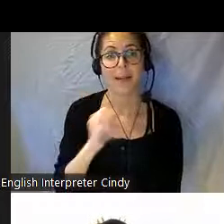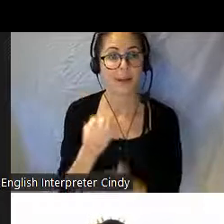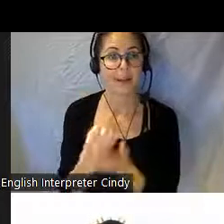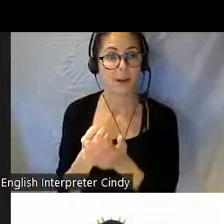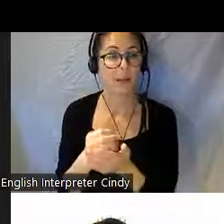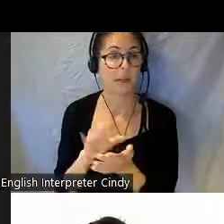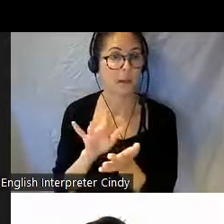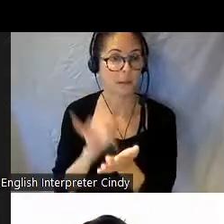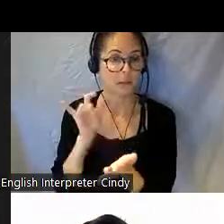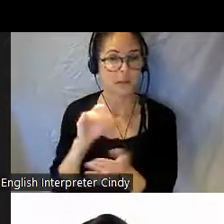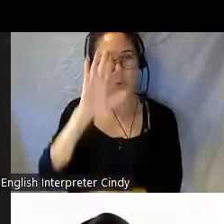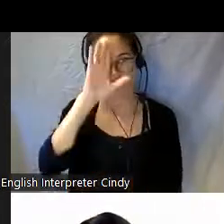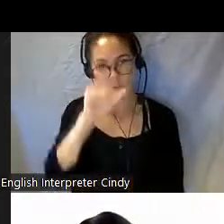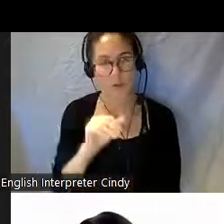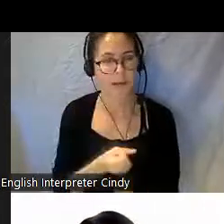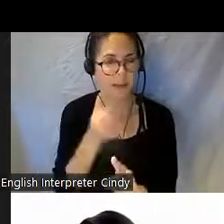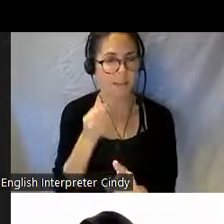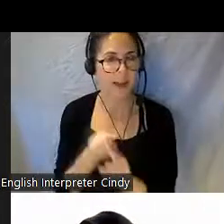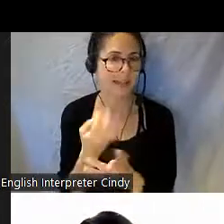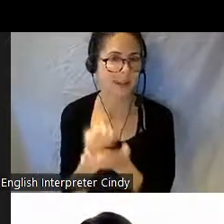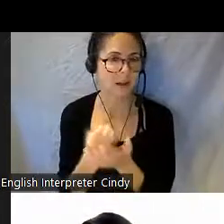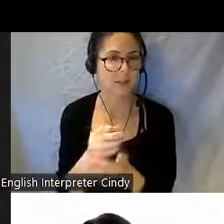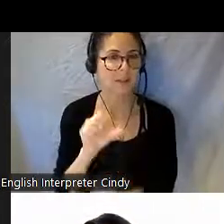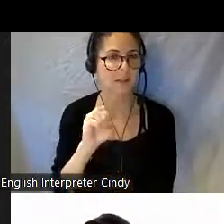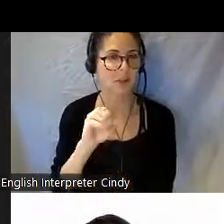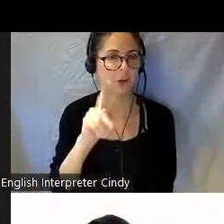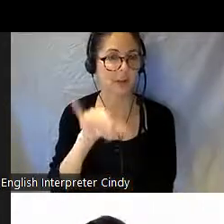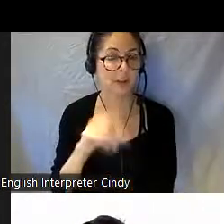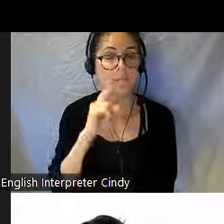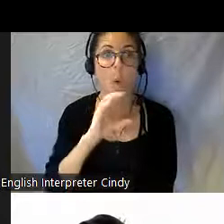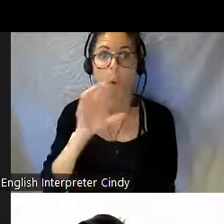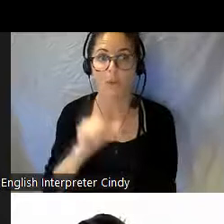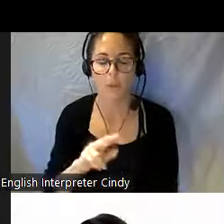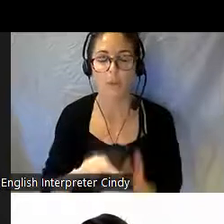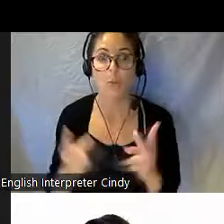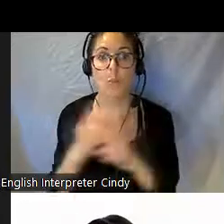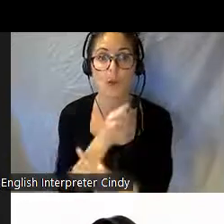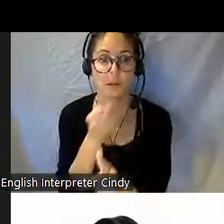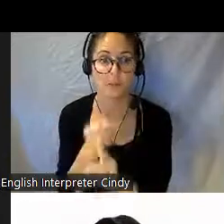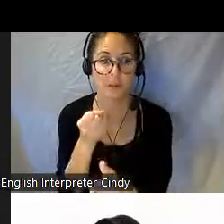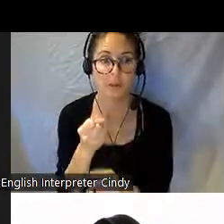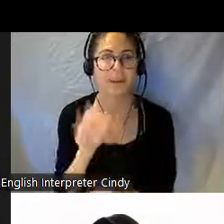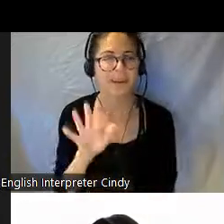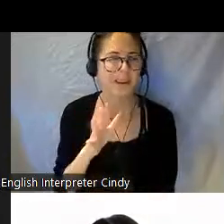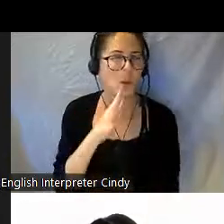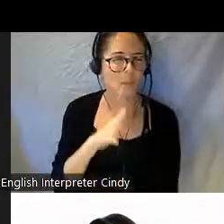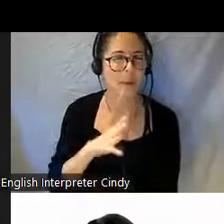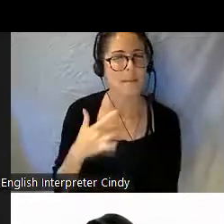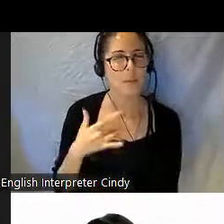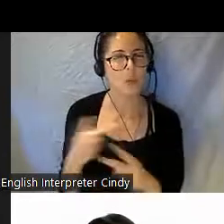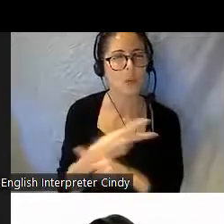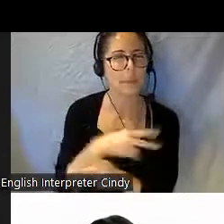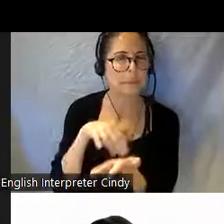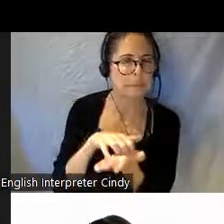impacts women's economic security, and in older age, this can have a more pronounced impact. So women are often in a more precarious financial